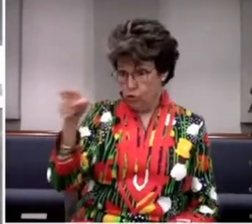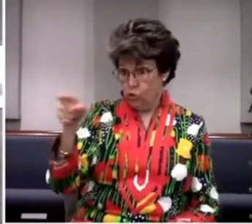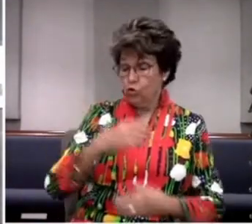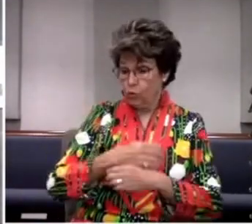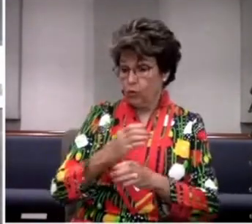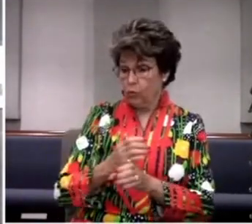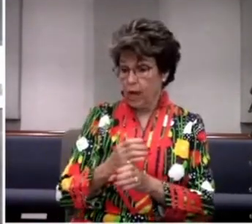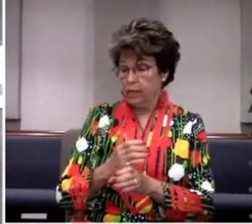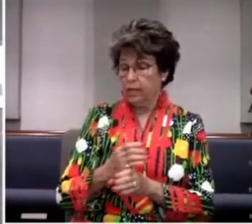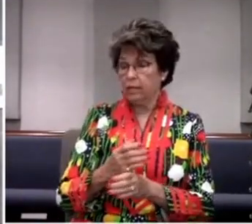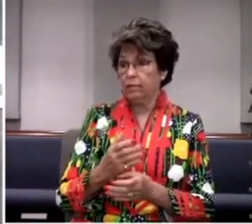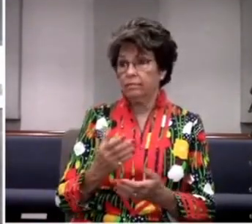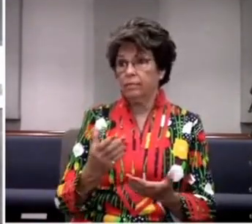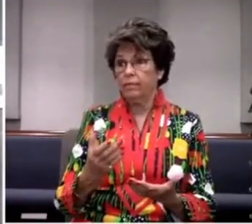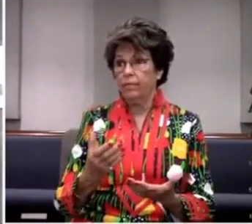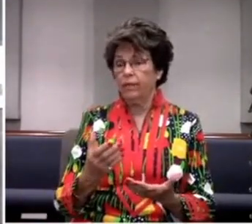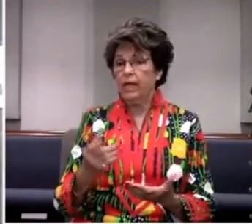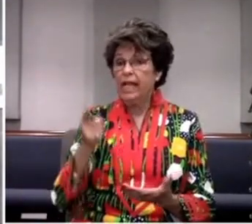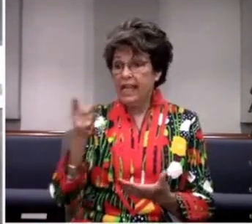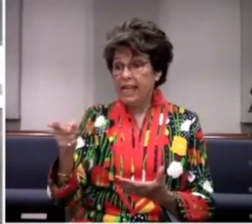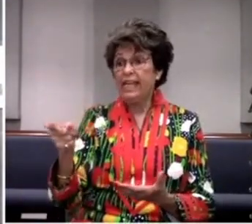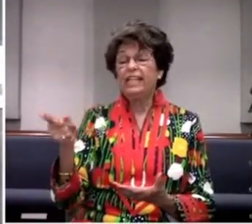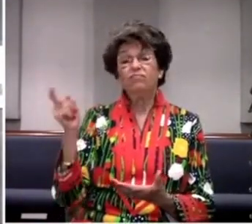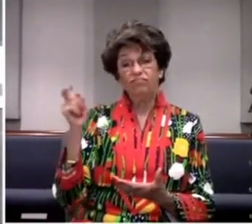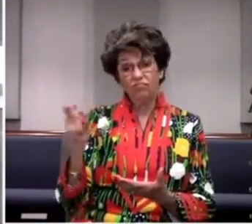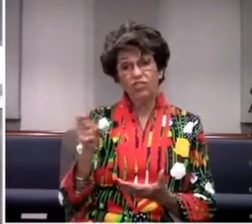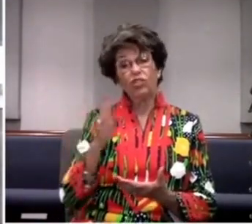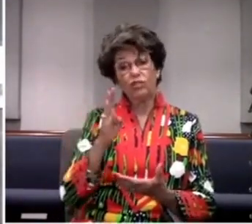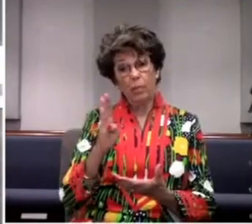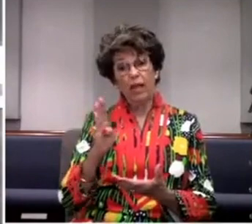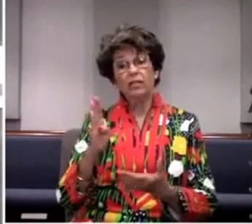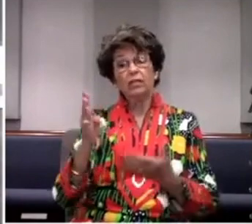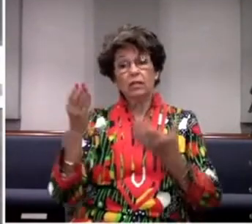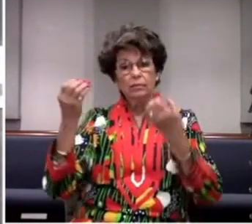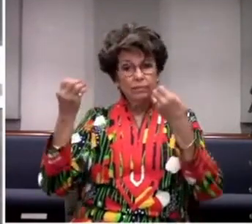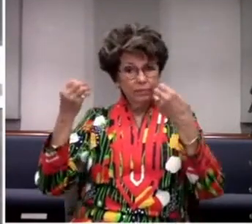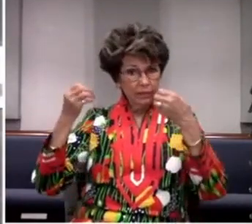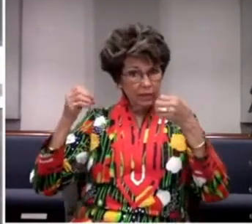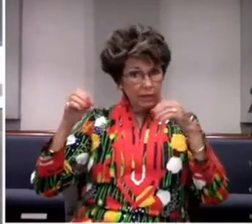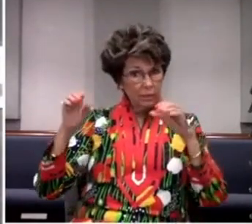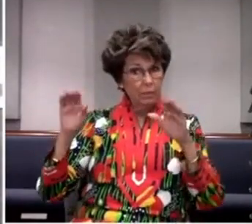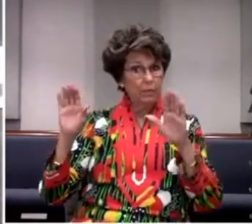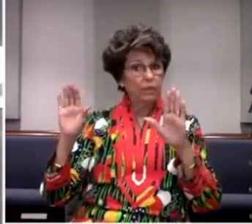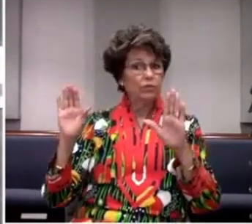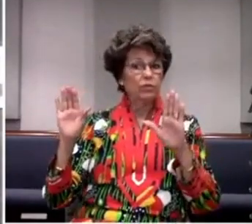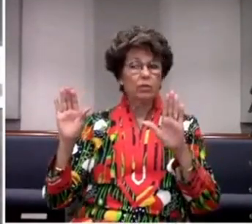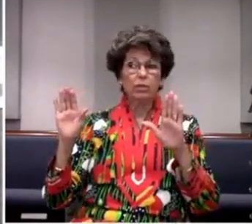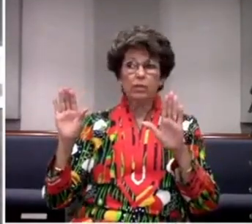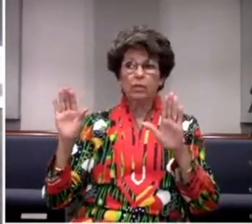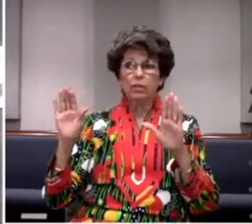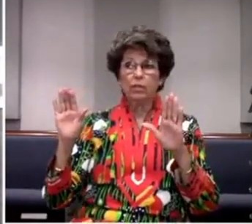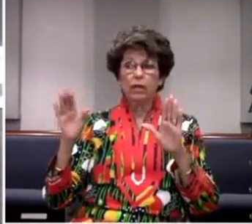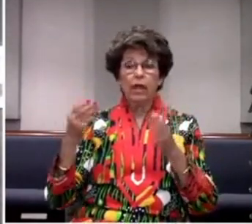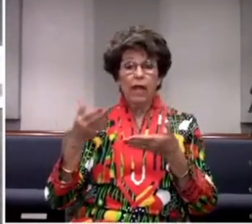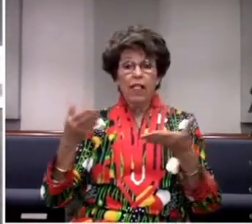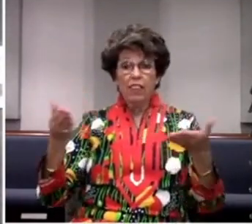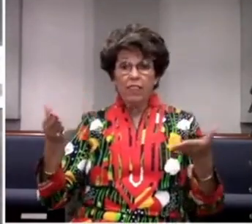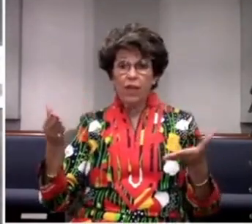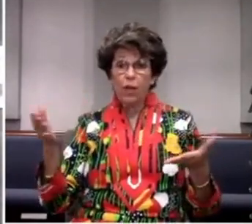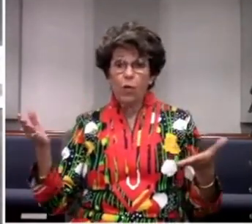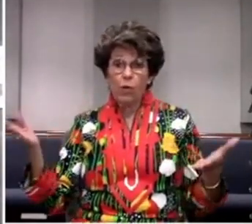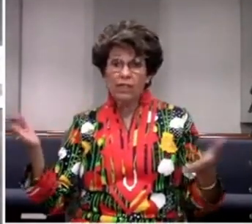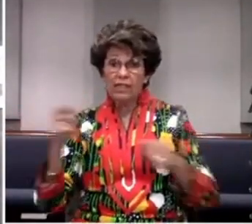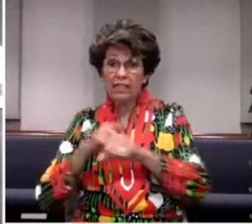brought to him a submission. Listen, there was a time you didn't exist. Now let's